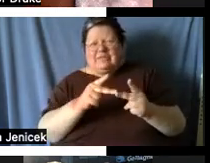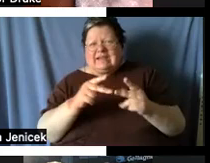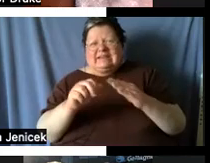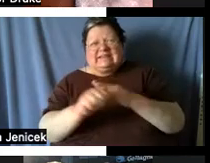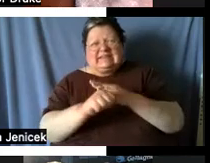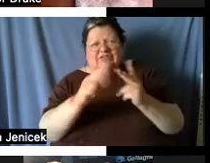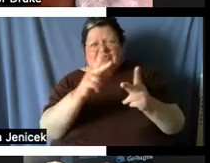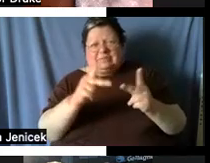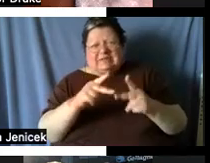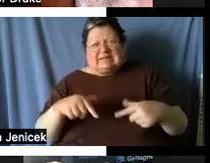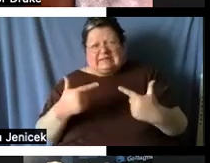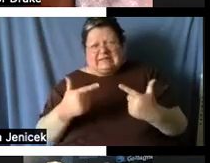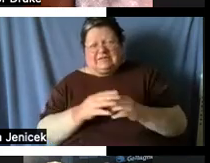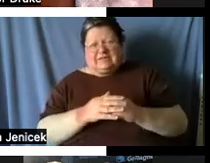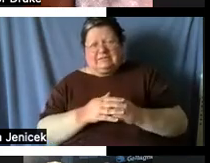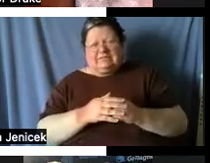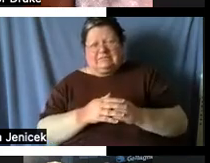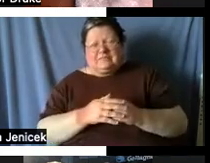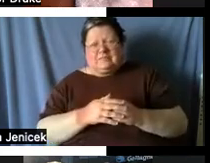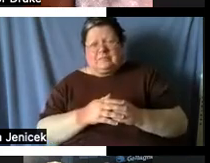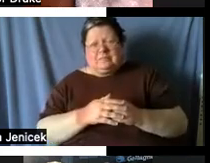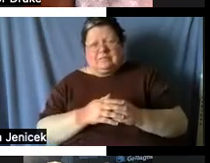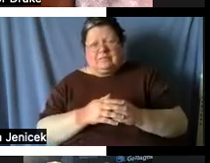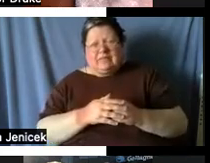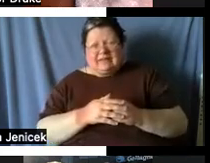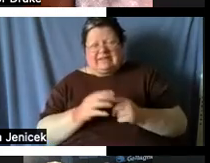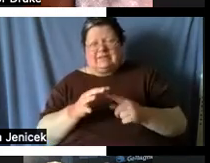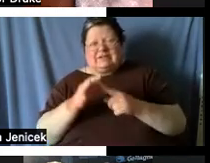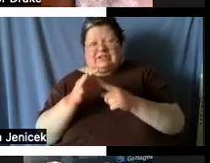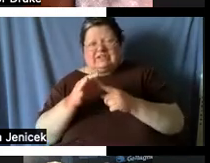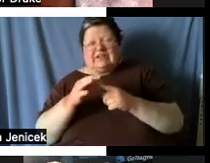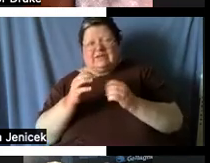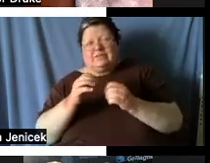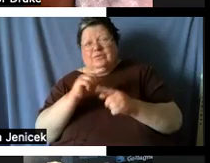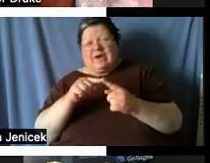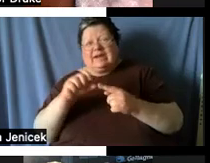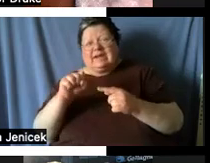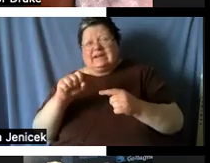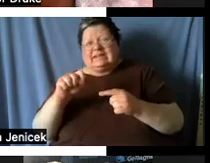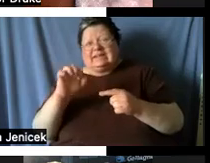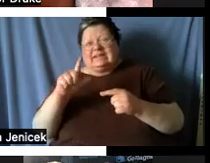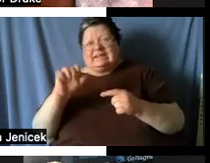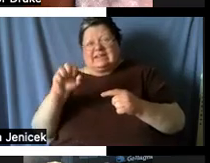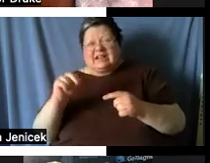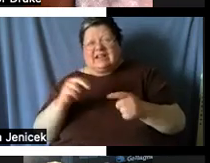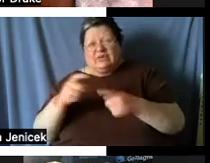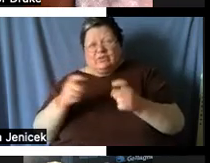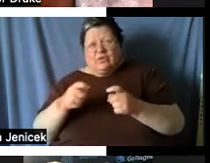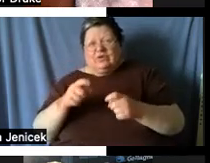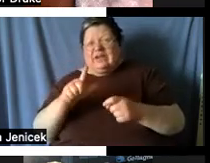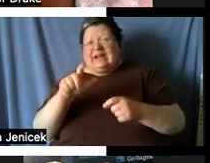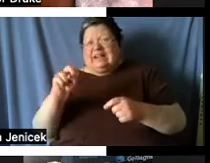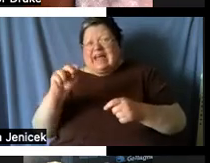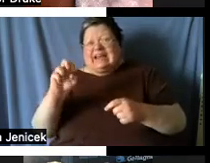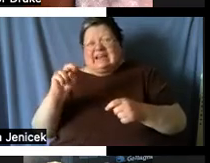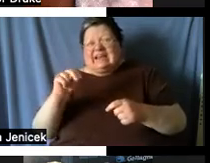place. Very much so under Stalin. Okay. Lenin, not a terribly nice guy. Yes,